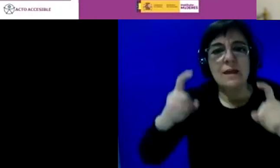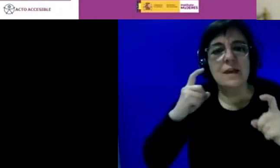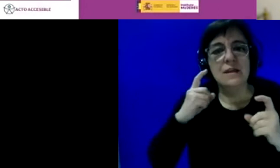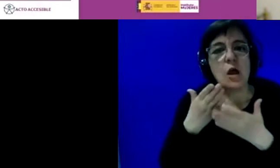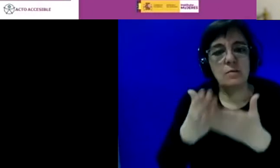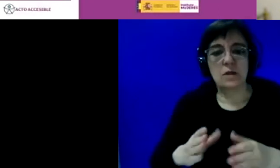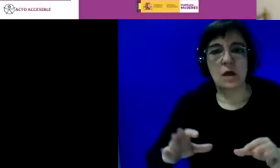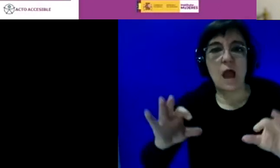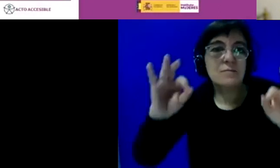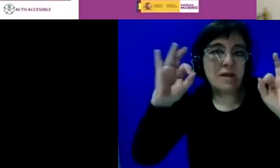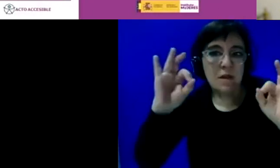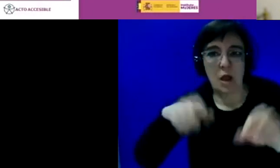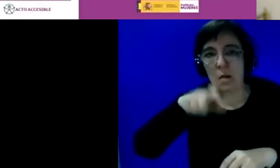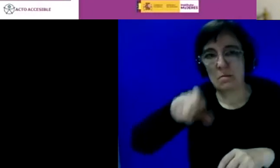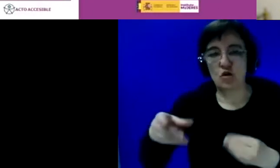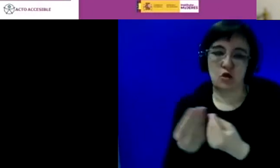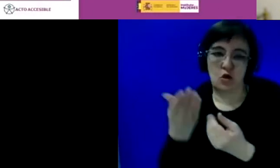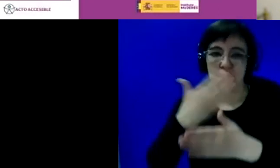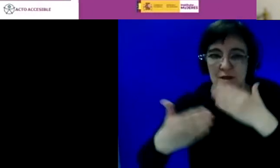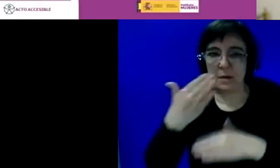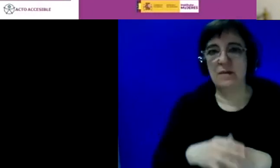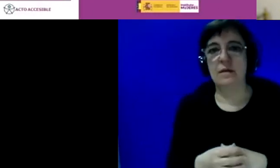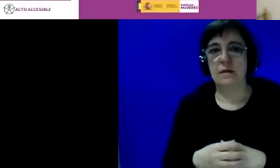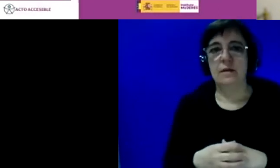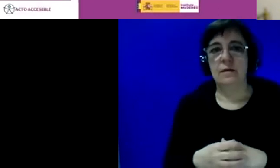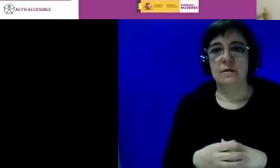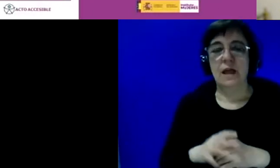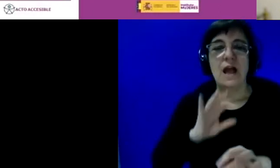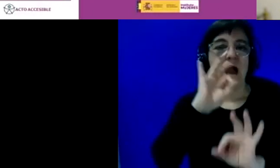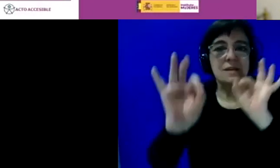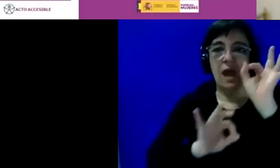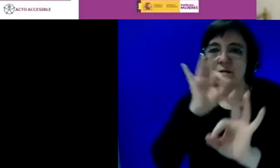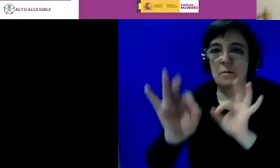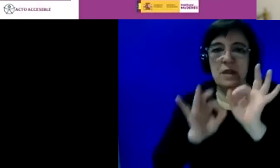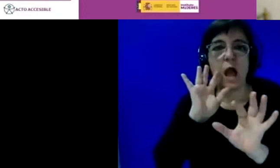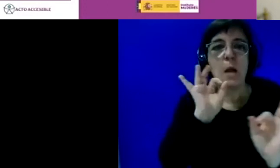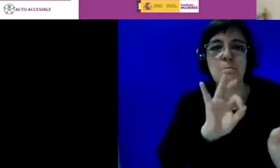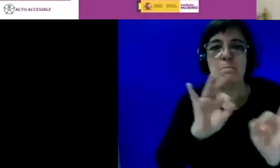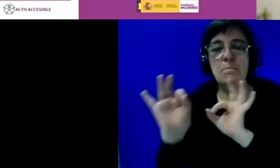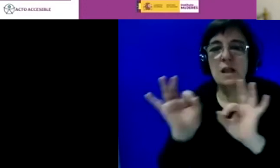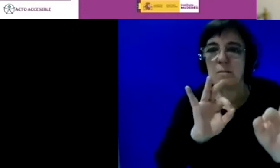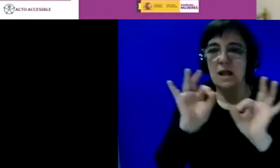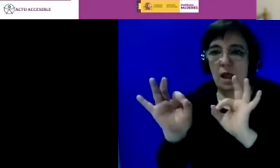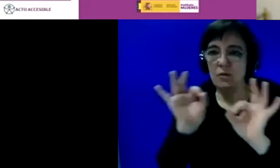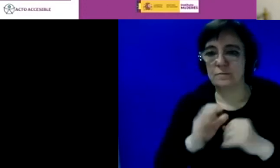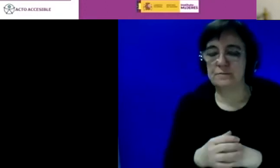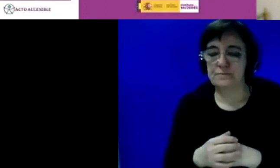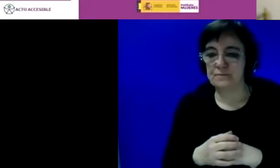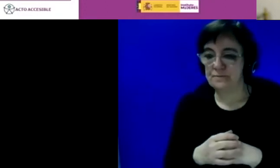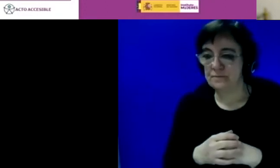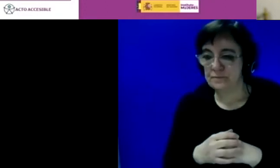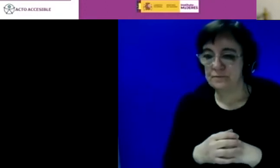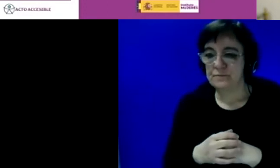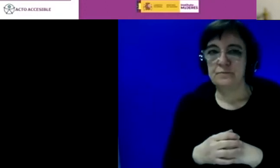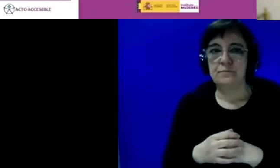disabilities. The NADU has prepared and advocated amendments to the laws and regulations concerning the